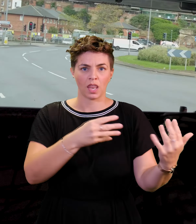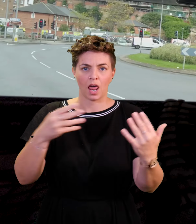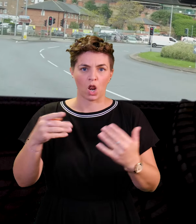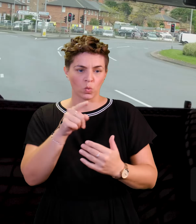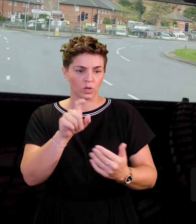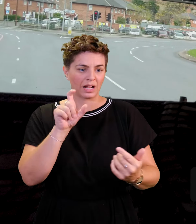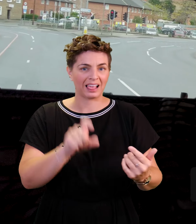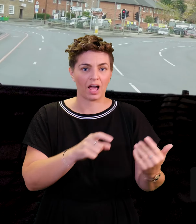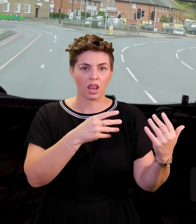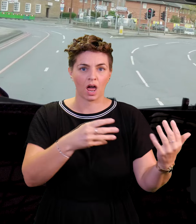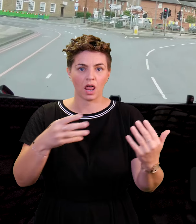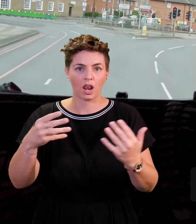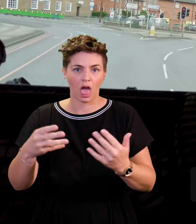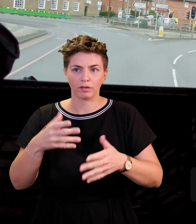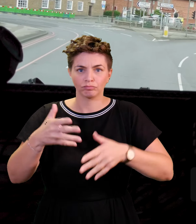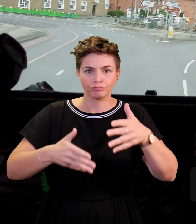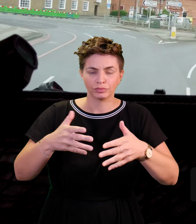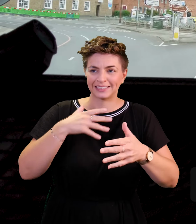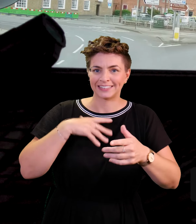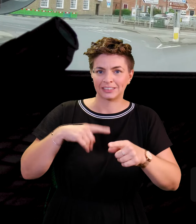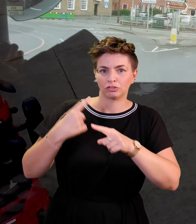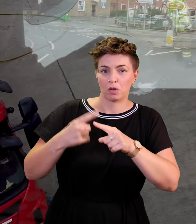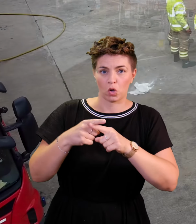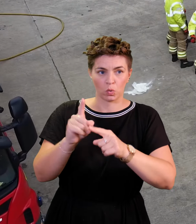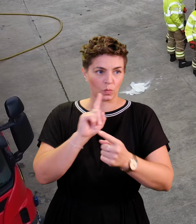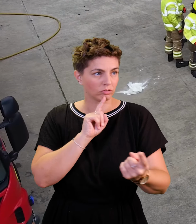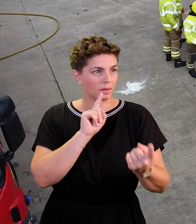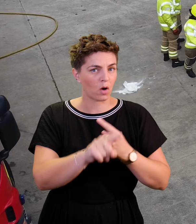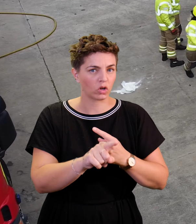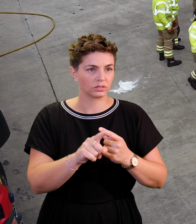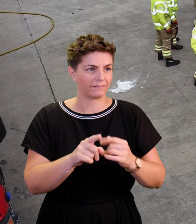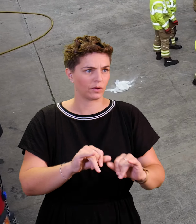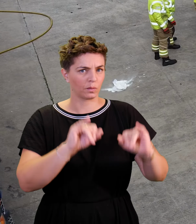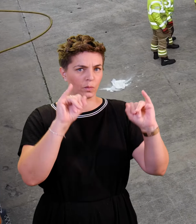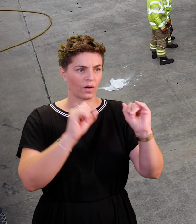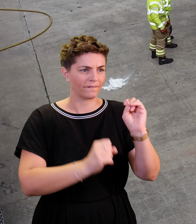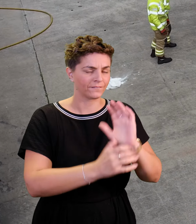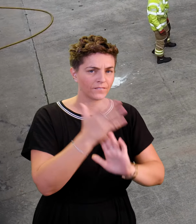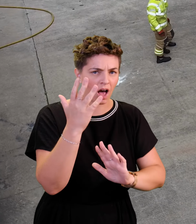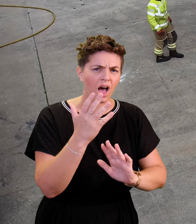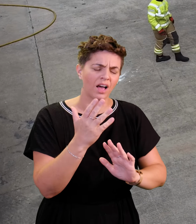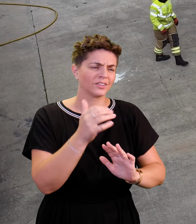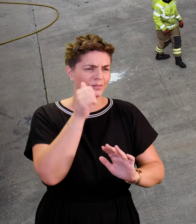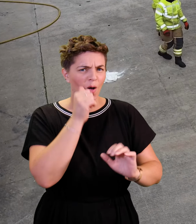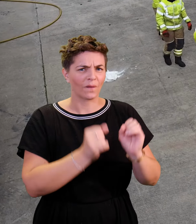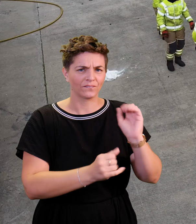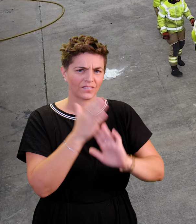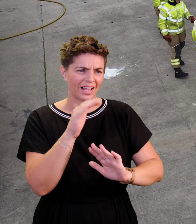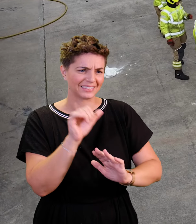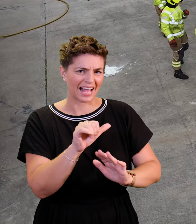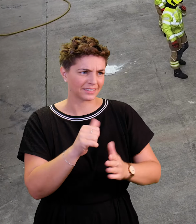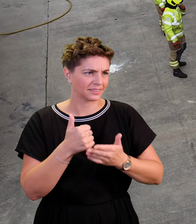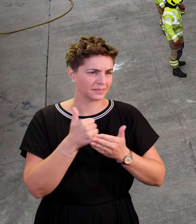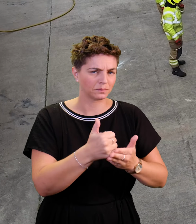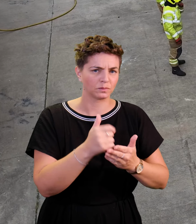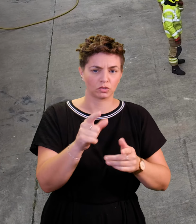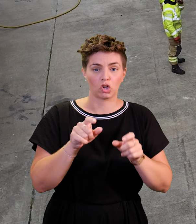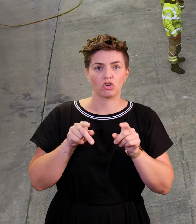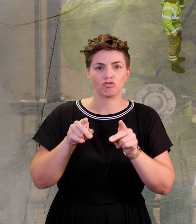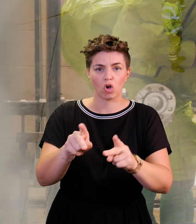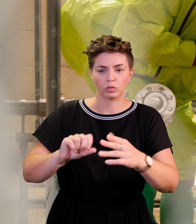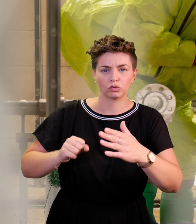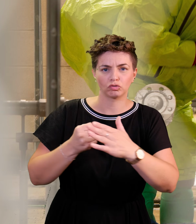999 and we attend at your most needed moments. Not just at fires. Fires are a relatively small part of what we do. Road